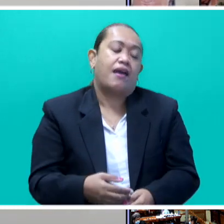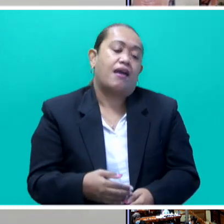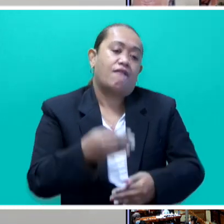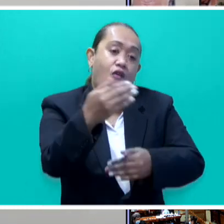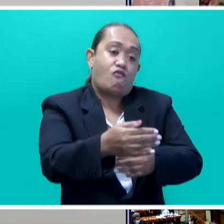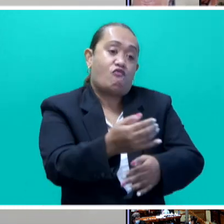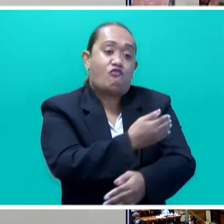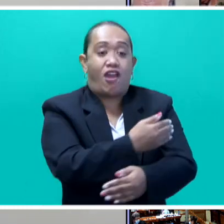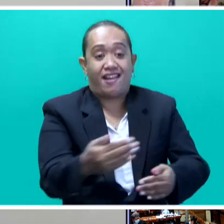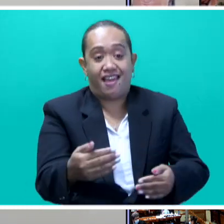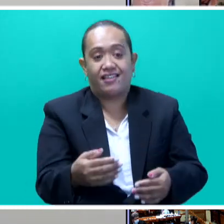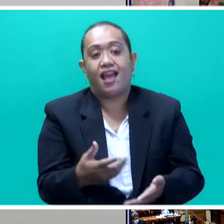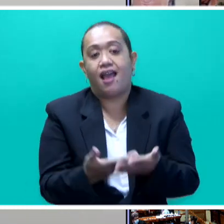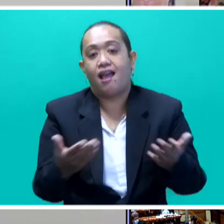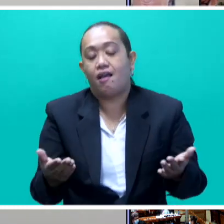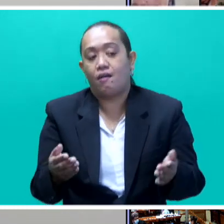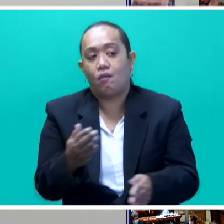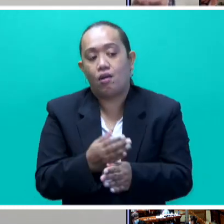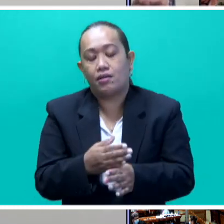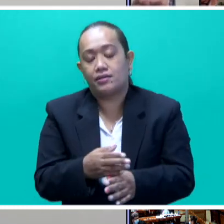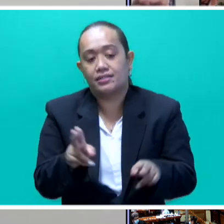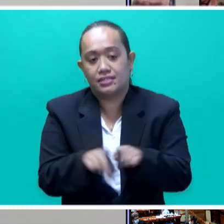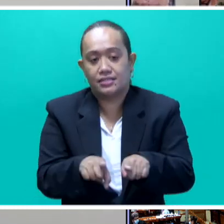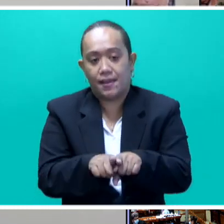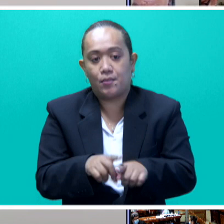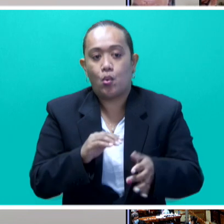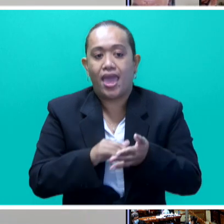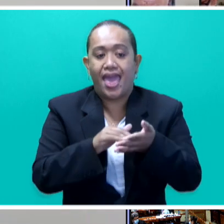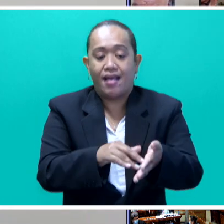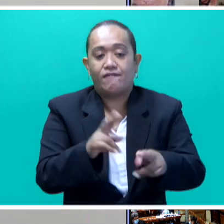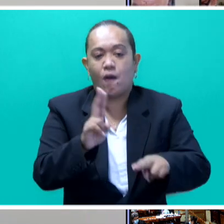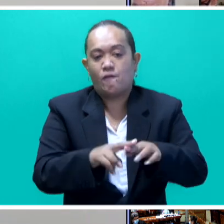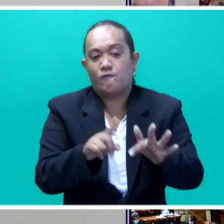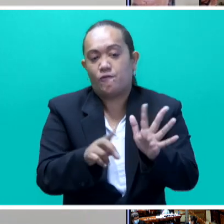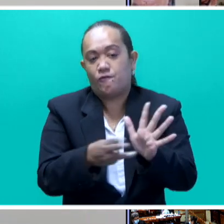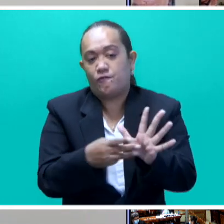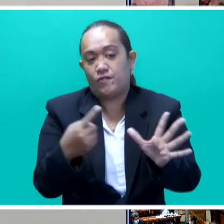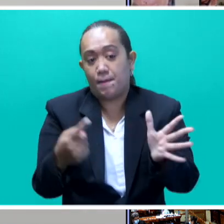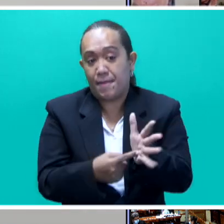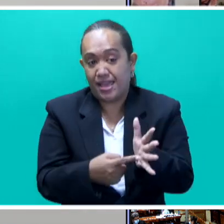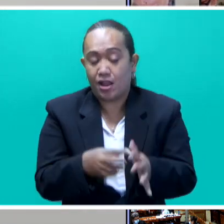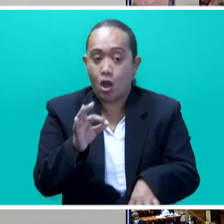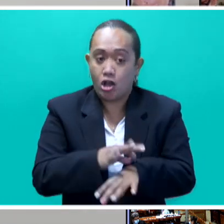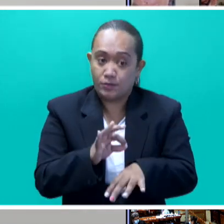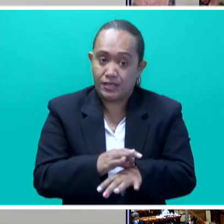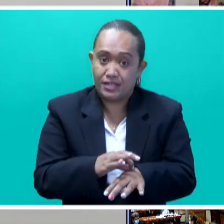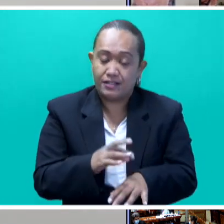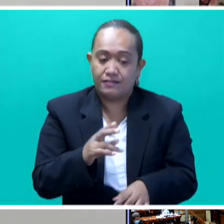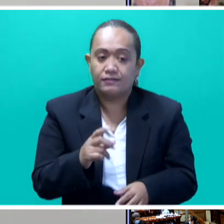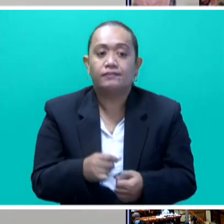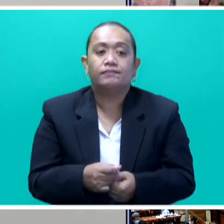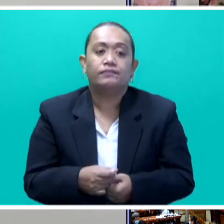Vueveti has been designated FEMAT hospital, provided medical services, particularly for for non-COVID patients and emergency